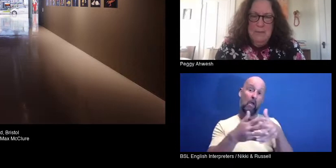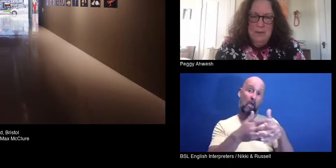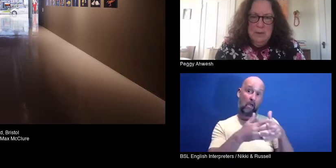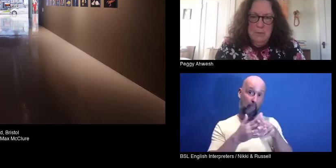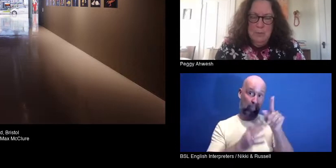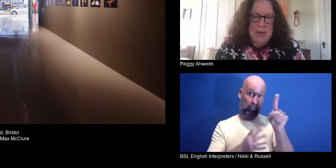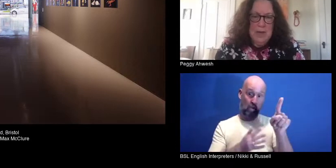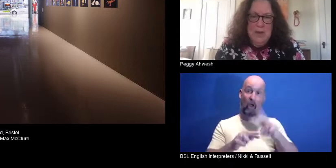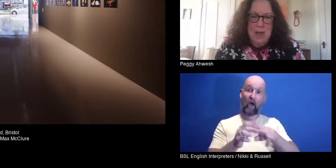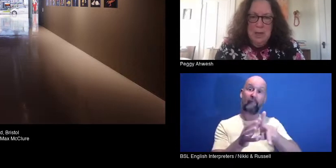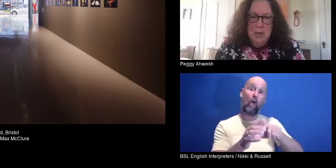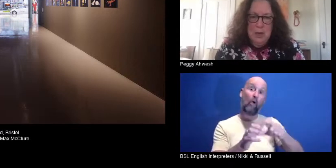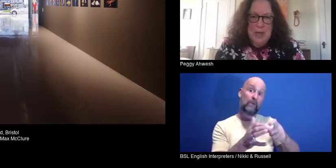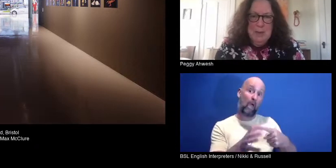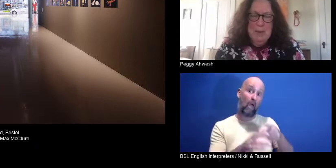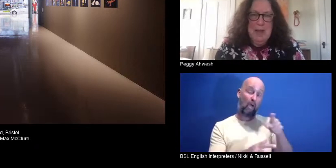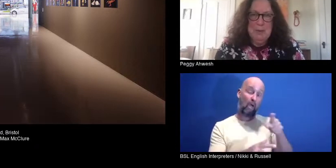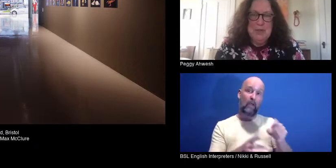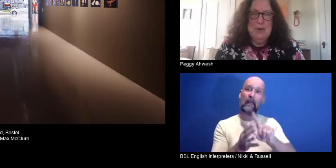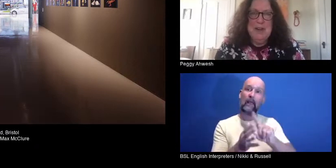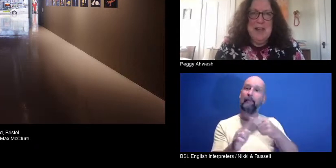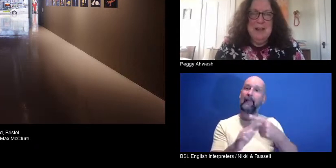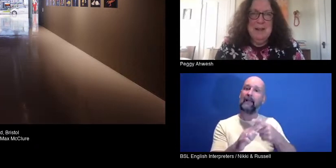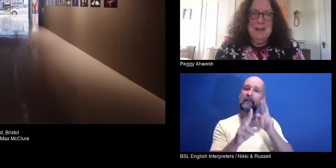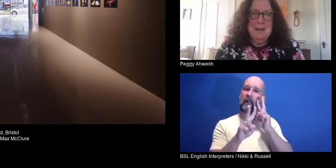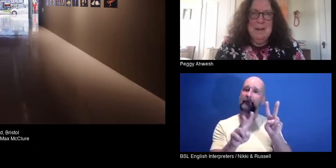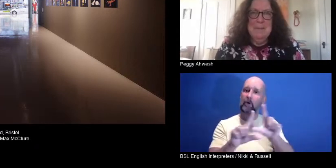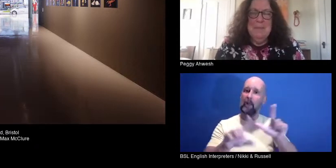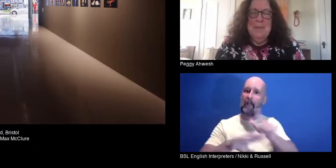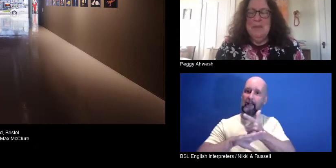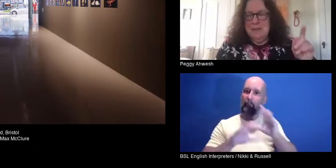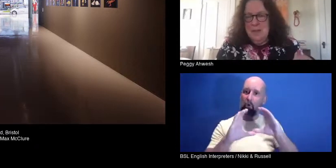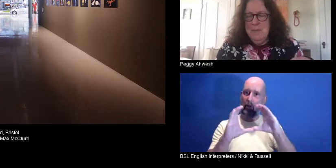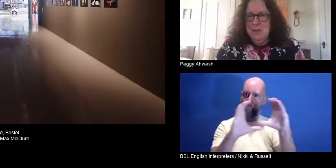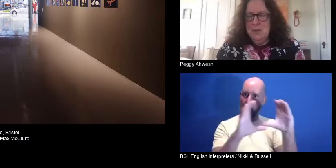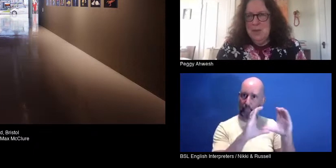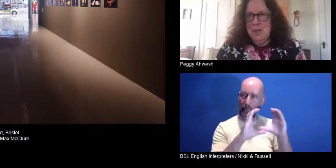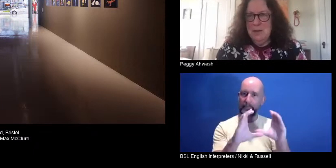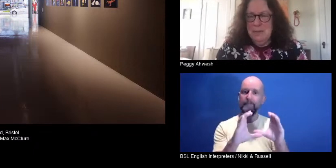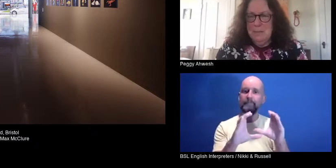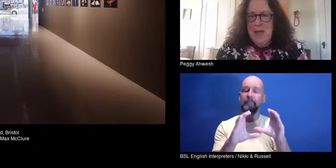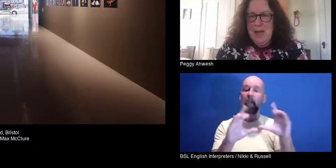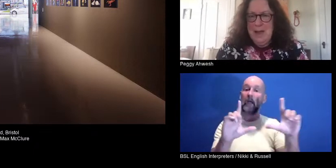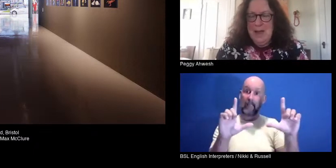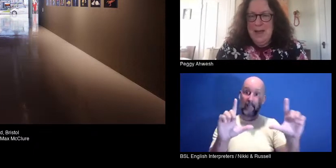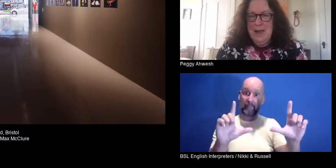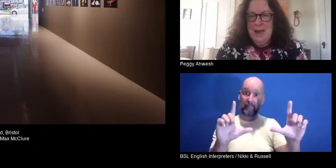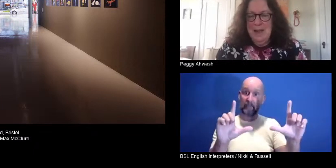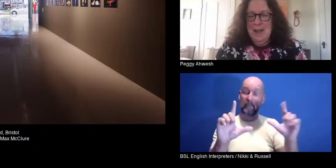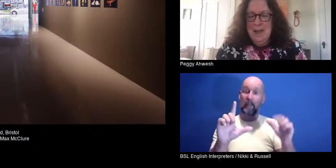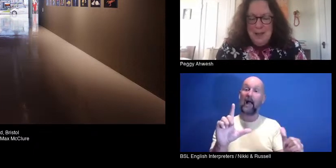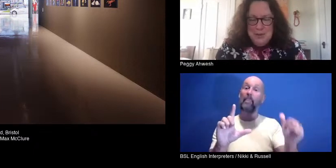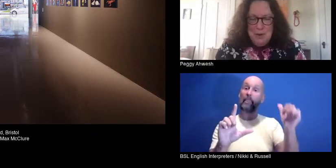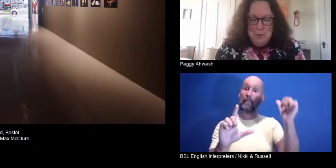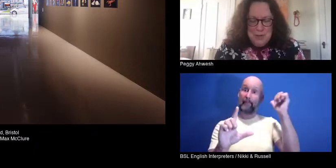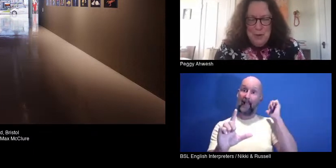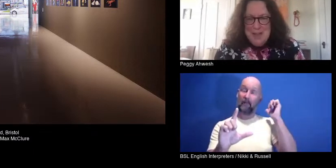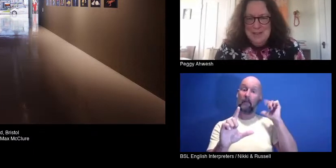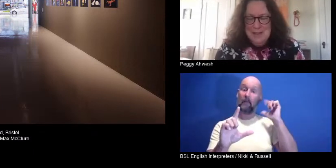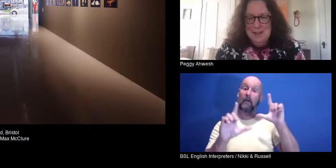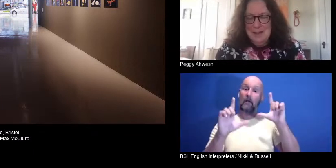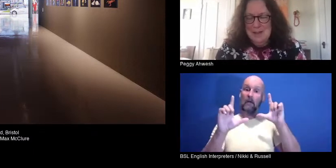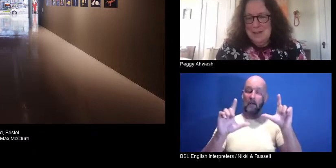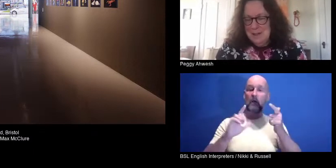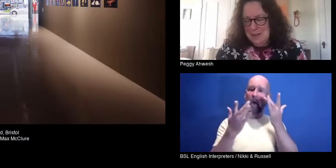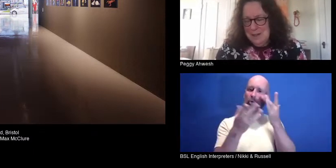and I loved how it looked, but I was shooting this image out the back, and I was showing